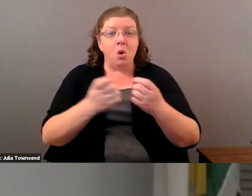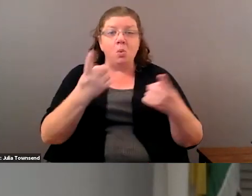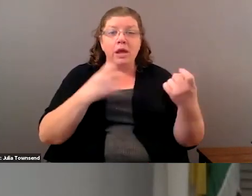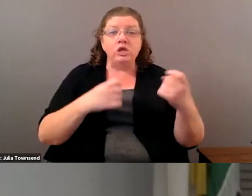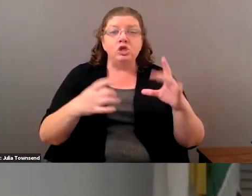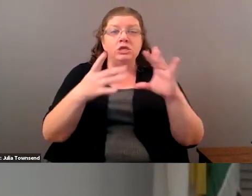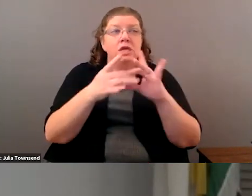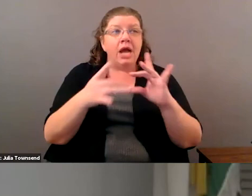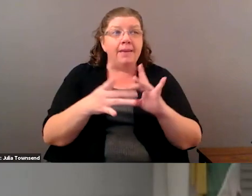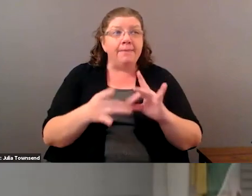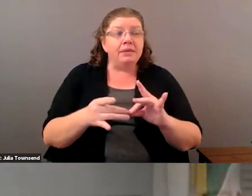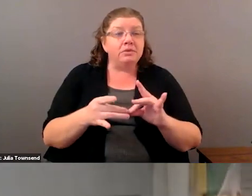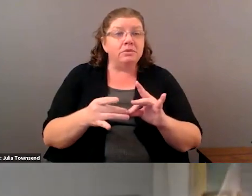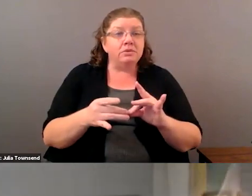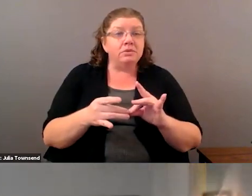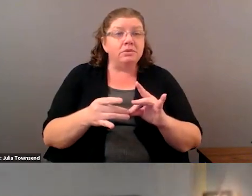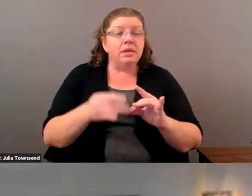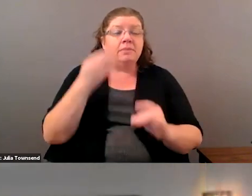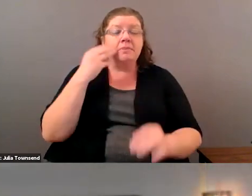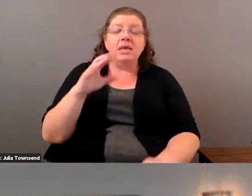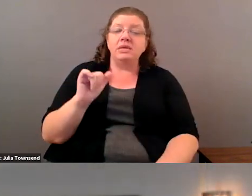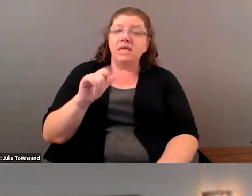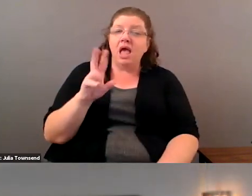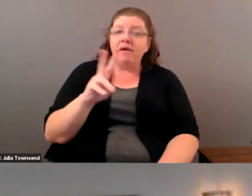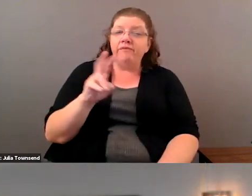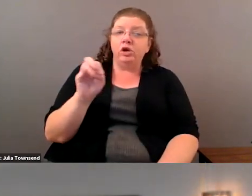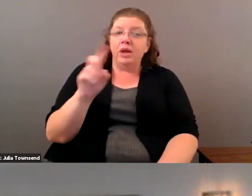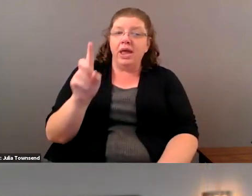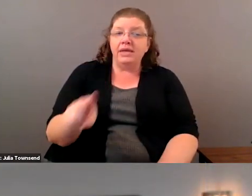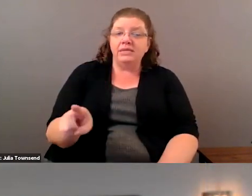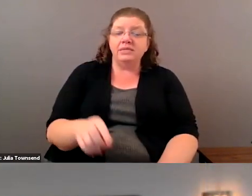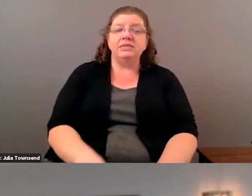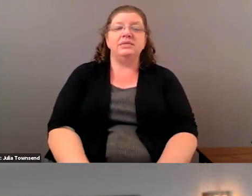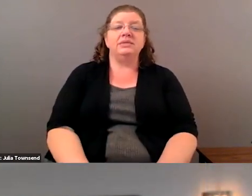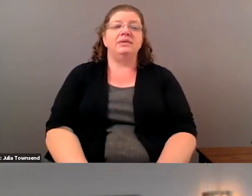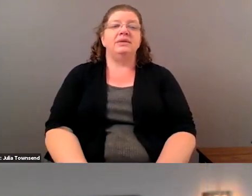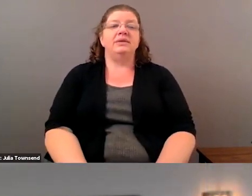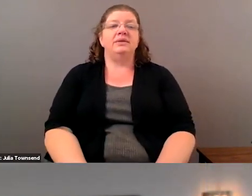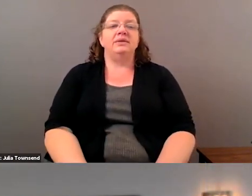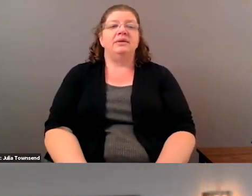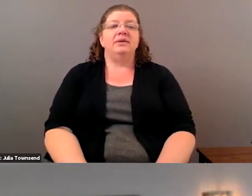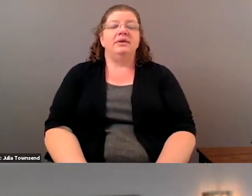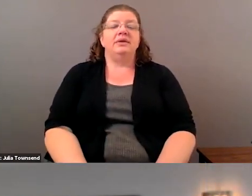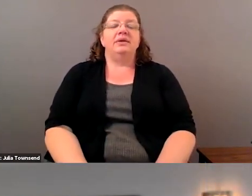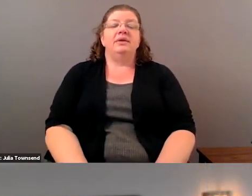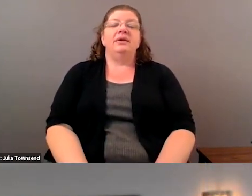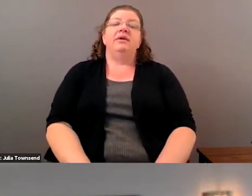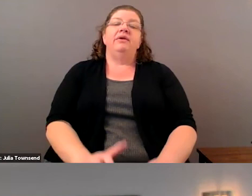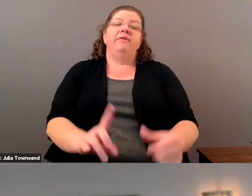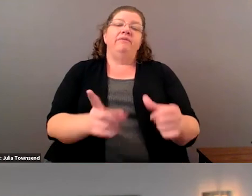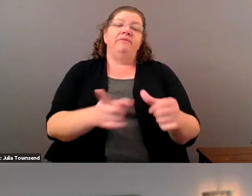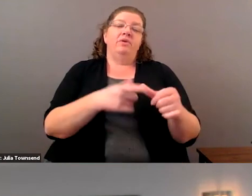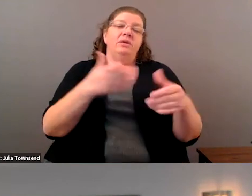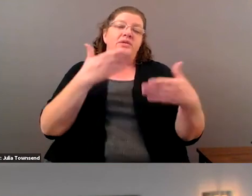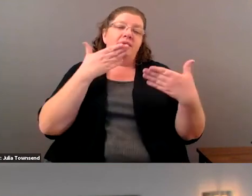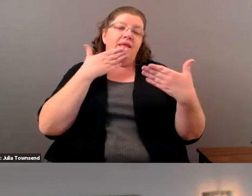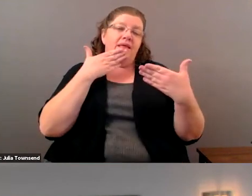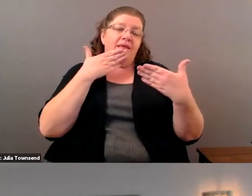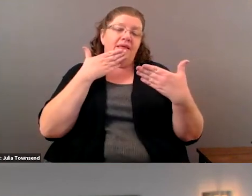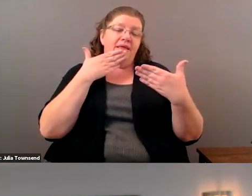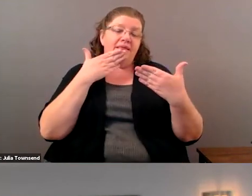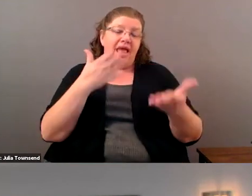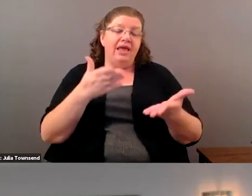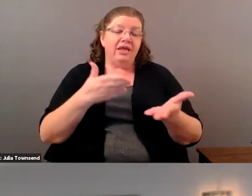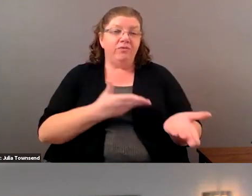comments? Ms. Alvarez, please. Well, first of all, thank you for bringing this forward and for explaining